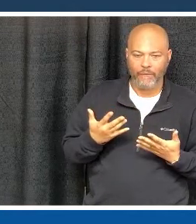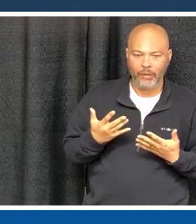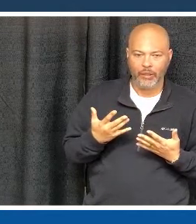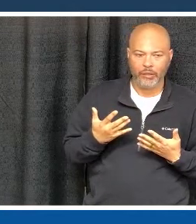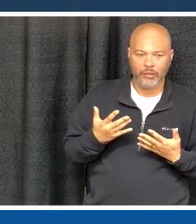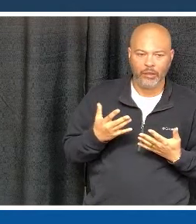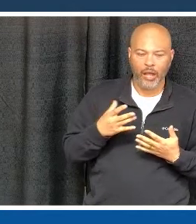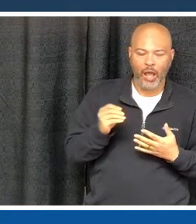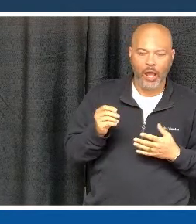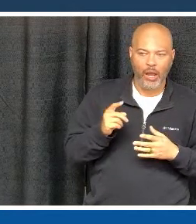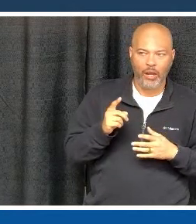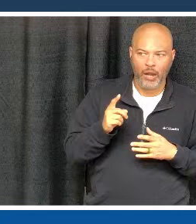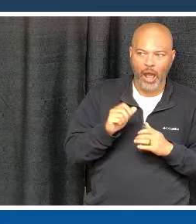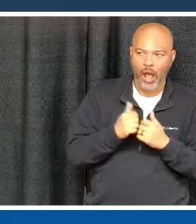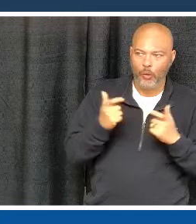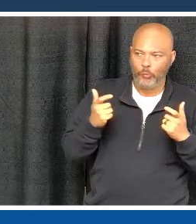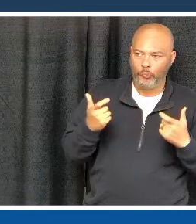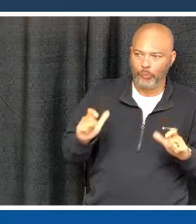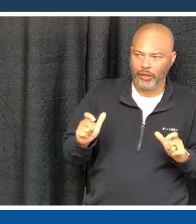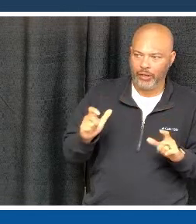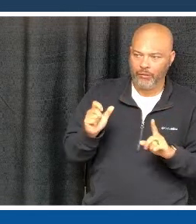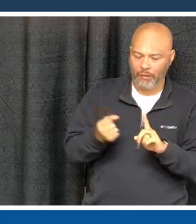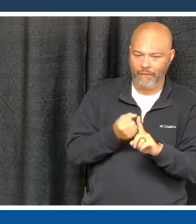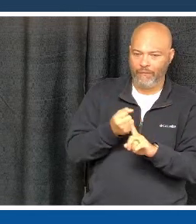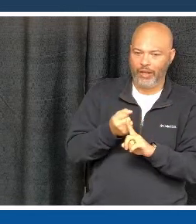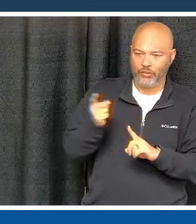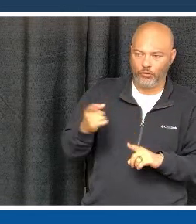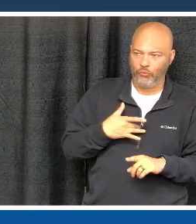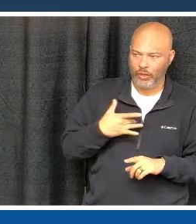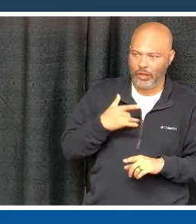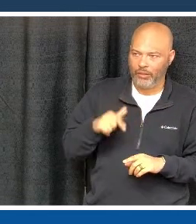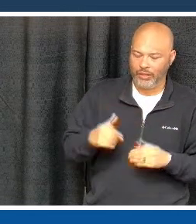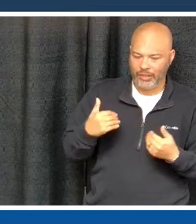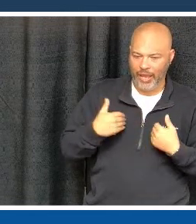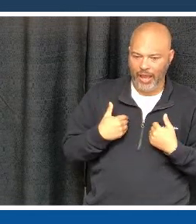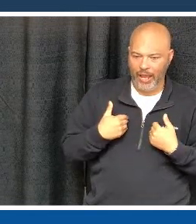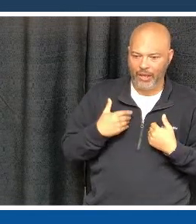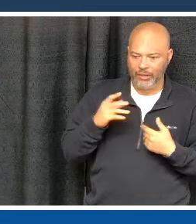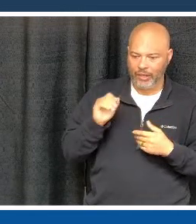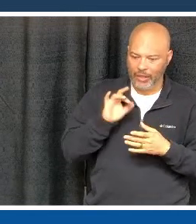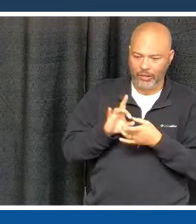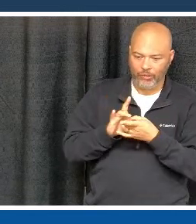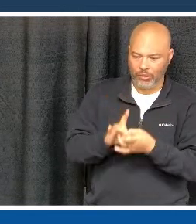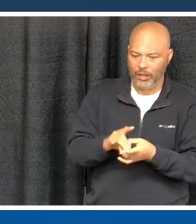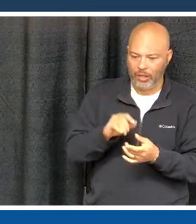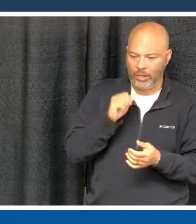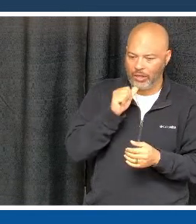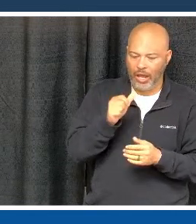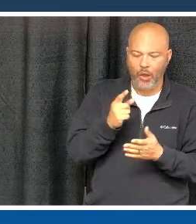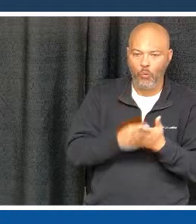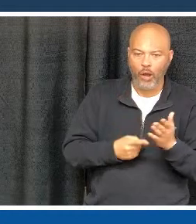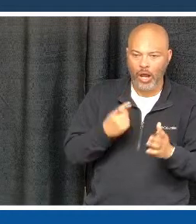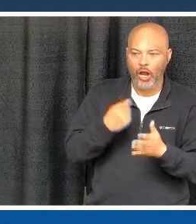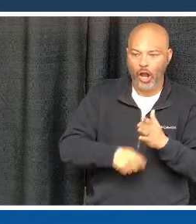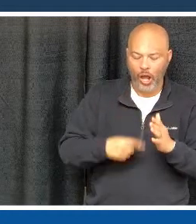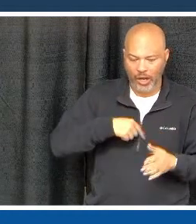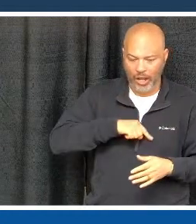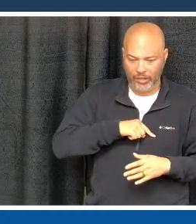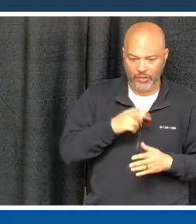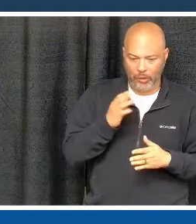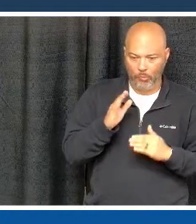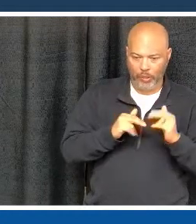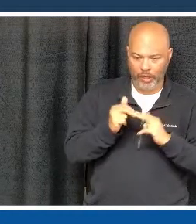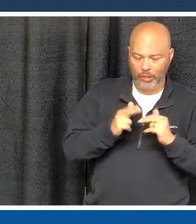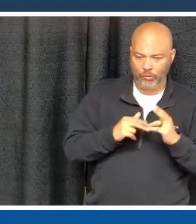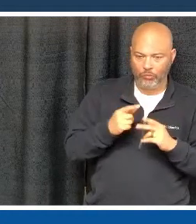this, how big of a effect do you feel this has on that? And this is in regards to not what it costs us to build